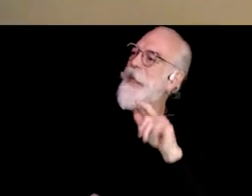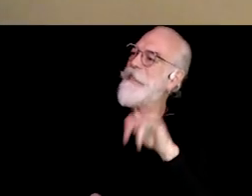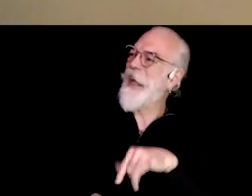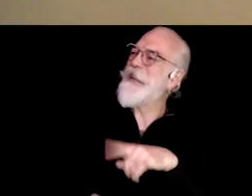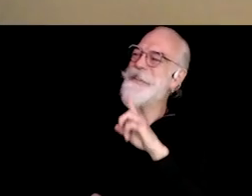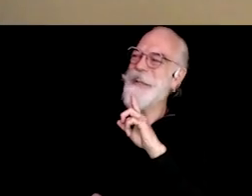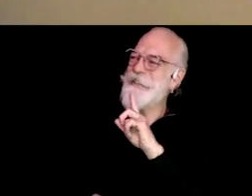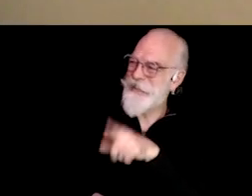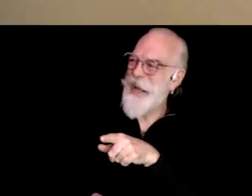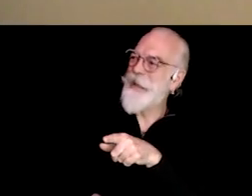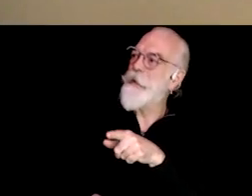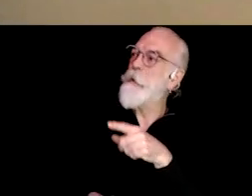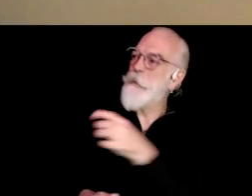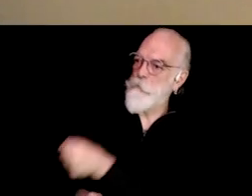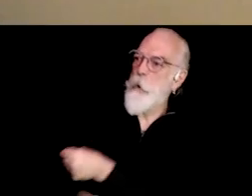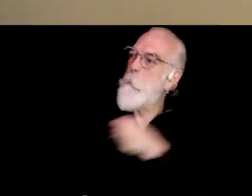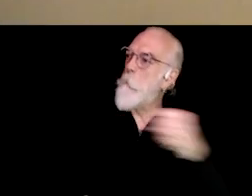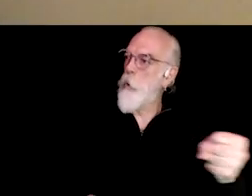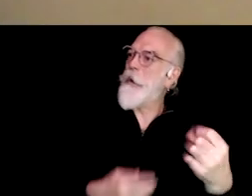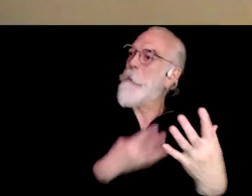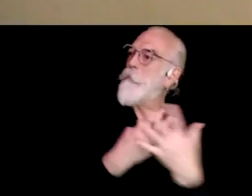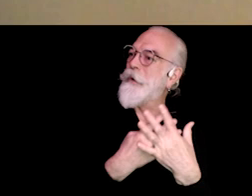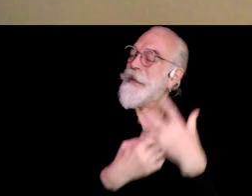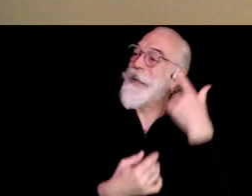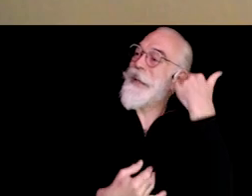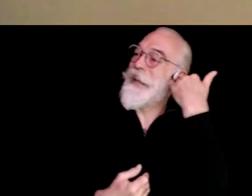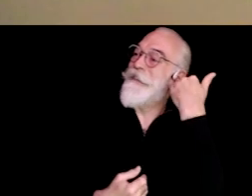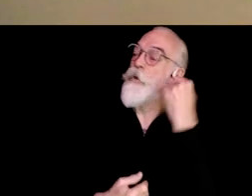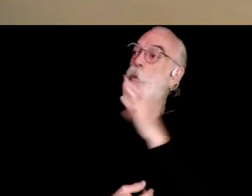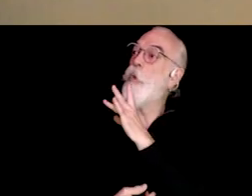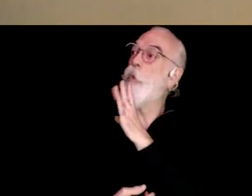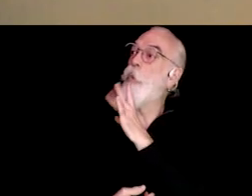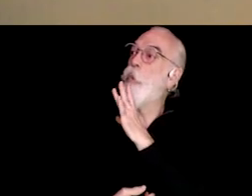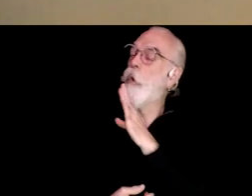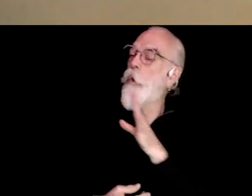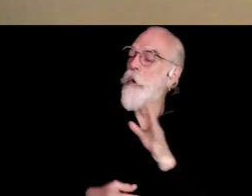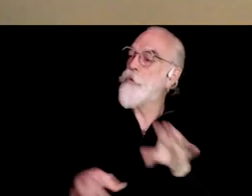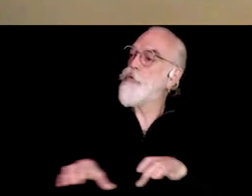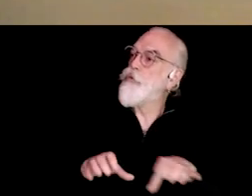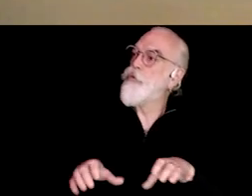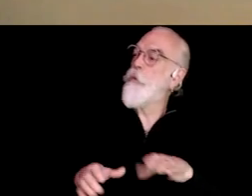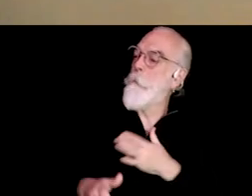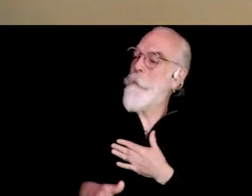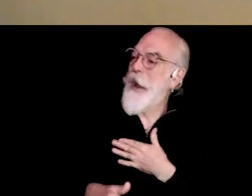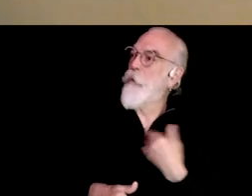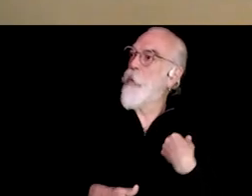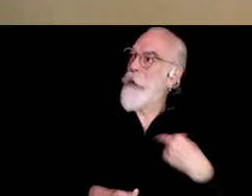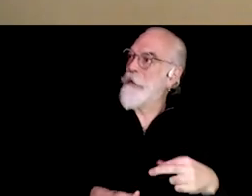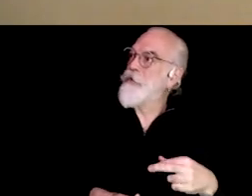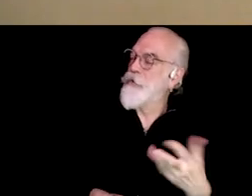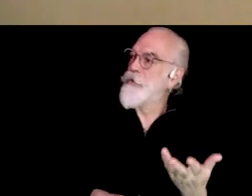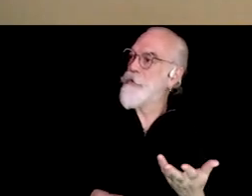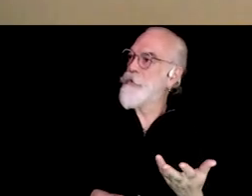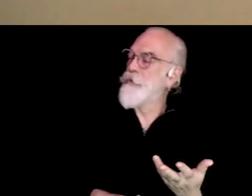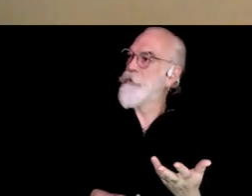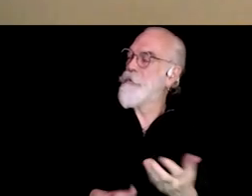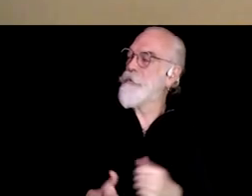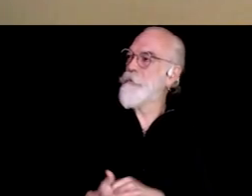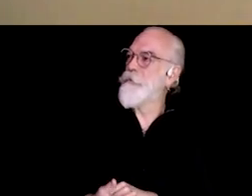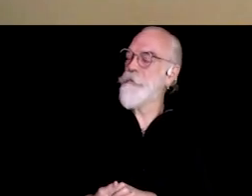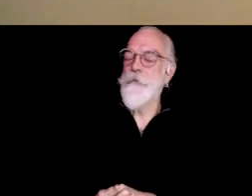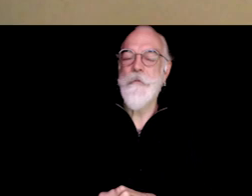Criminalization is exactly it. Being put in prison for practicing your own religion.